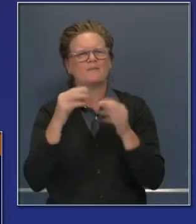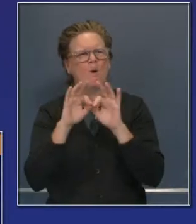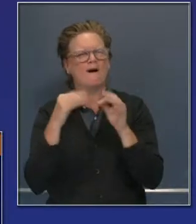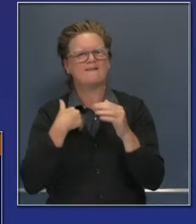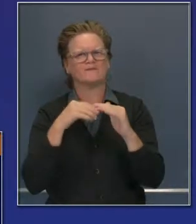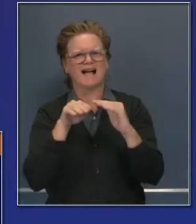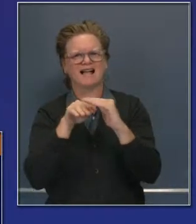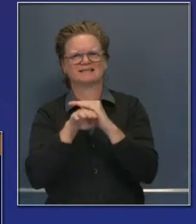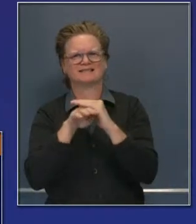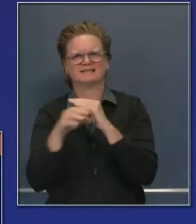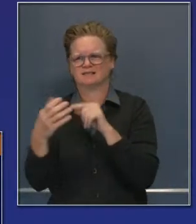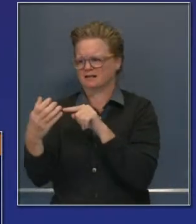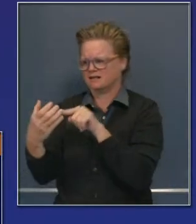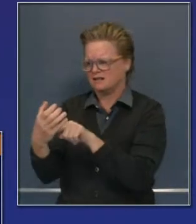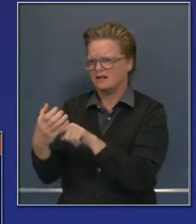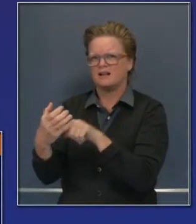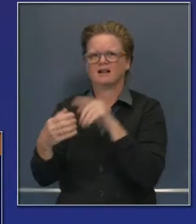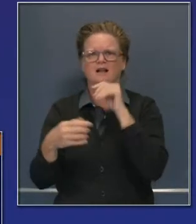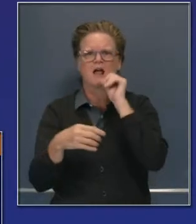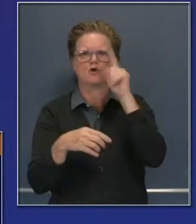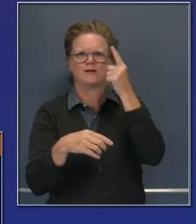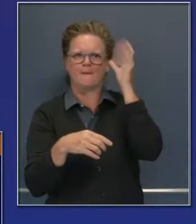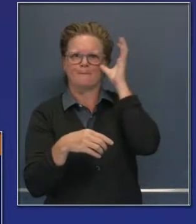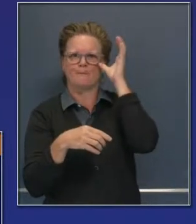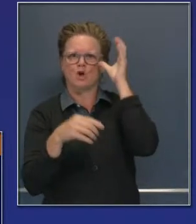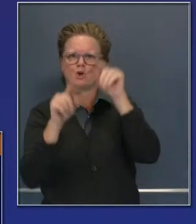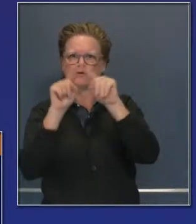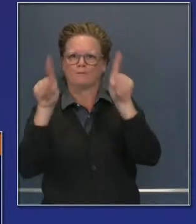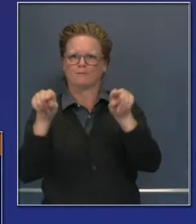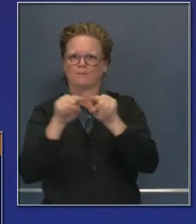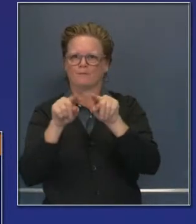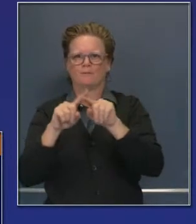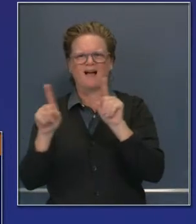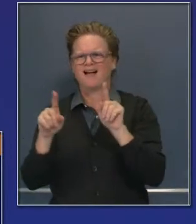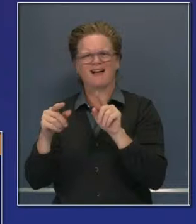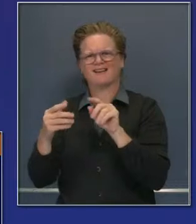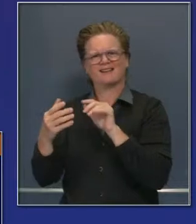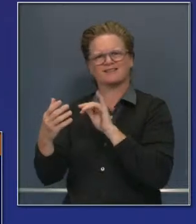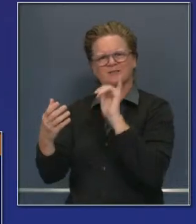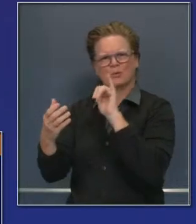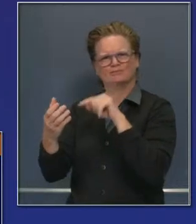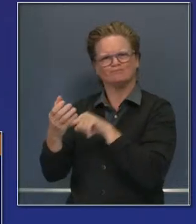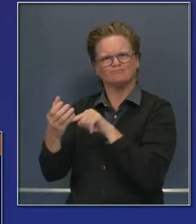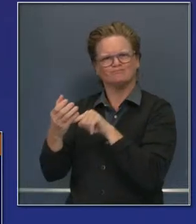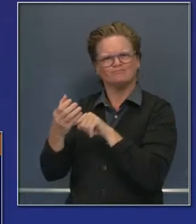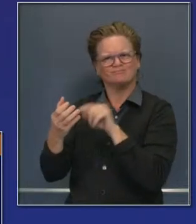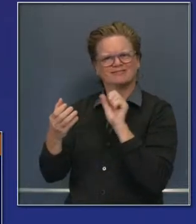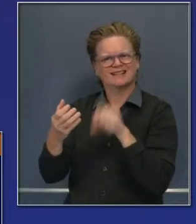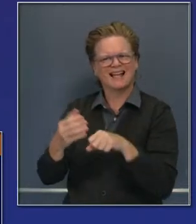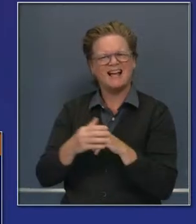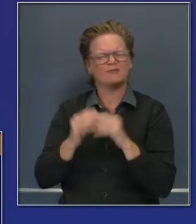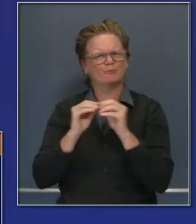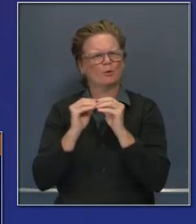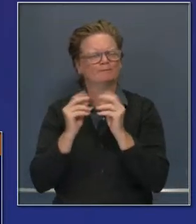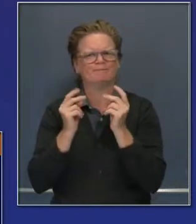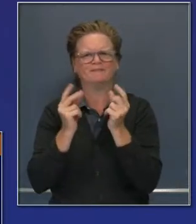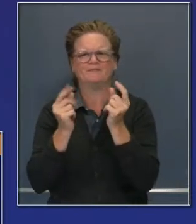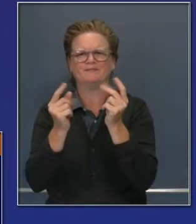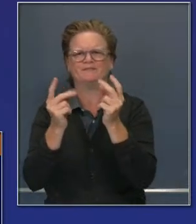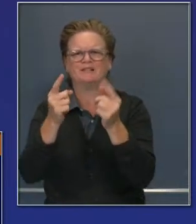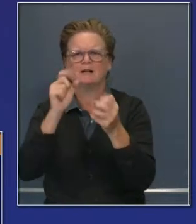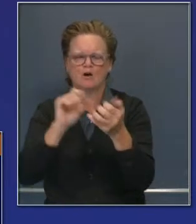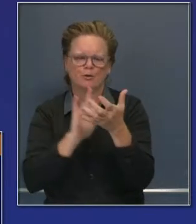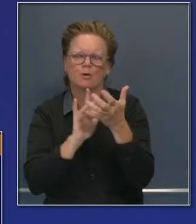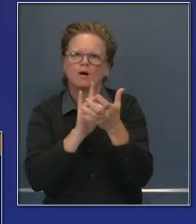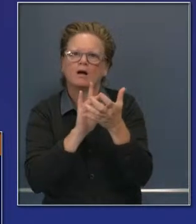on their smartphones and providing that information in a much more expedited manner with more clarity and with